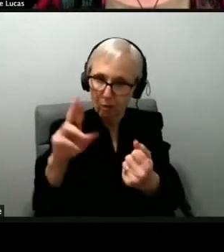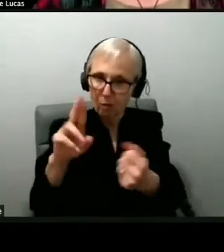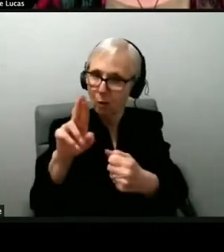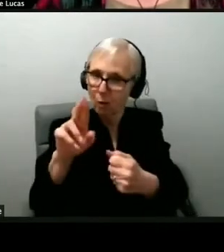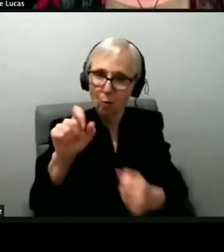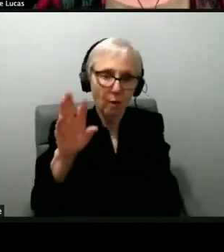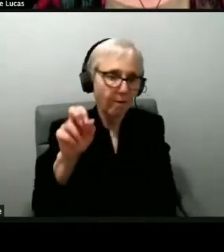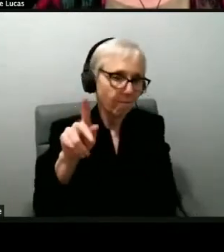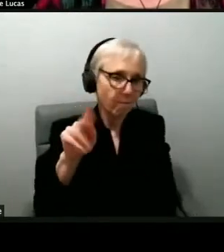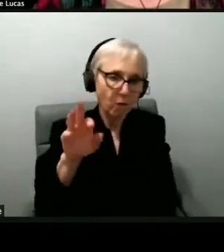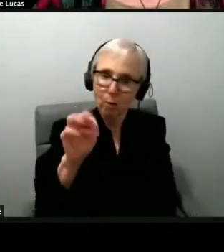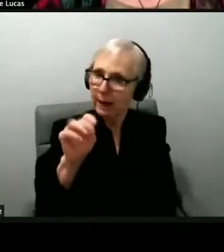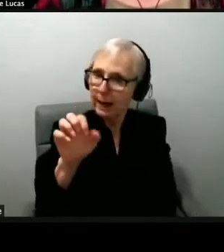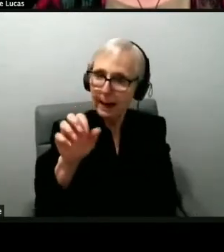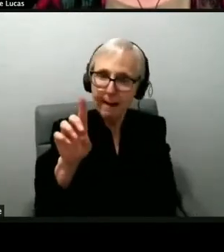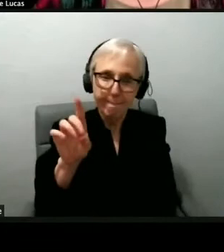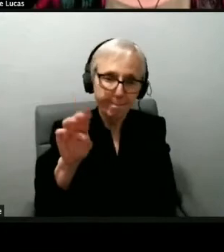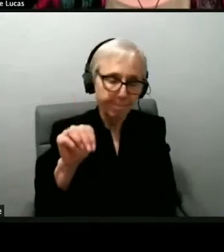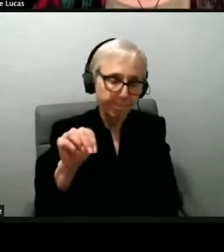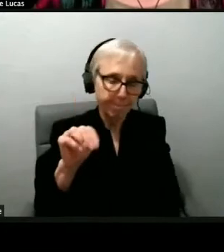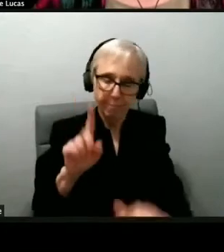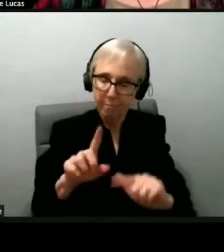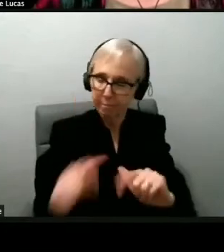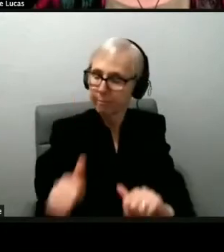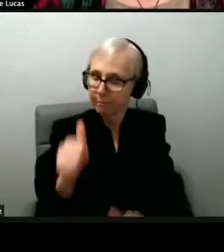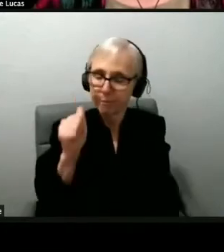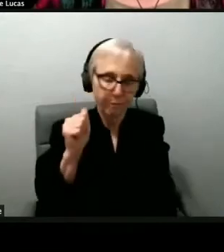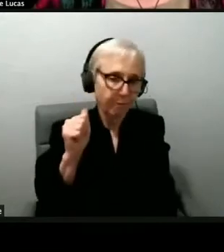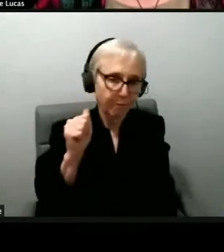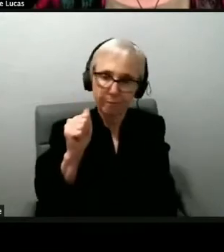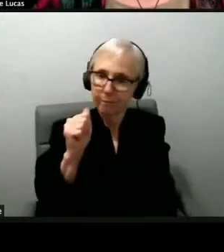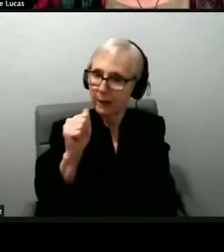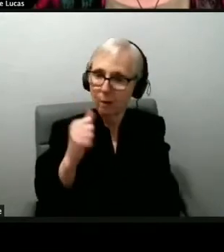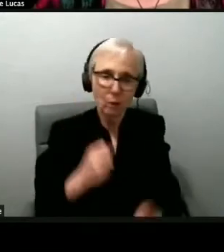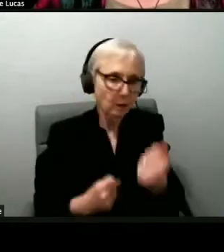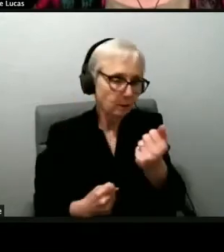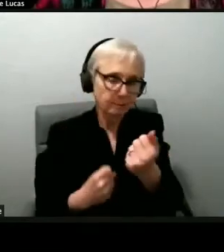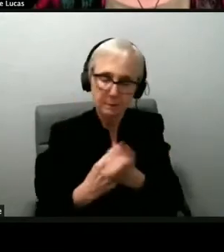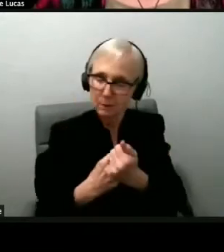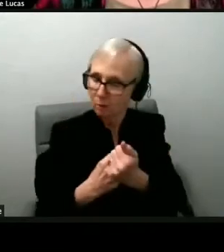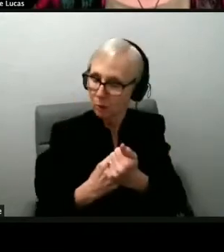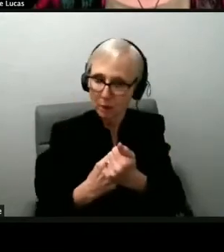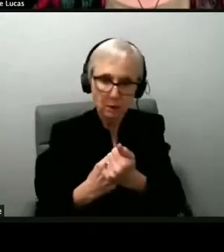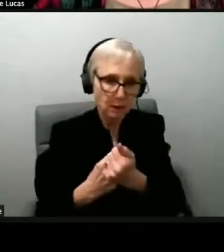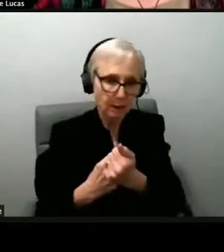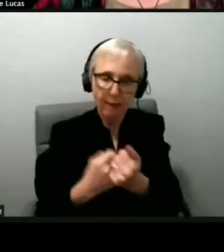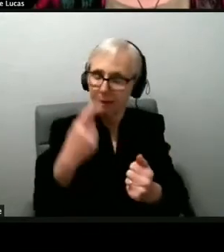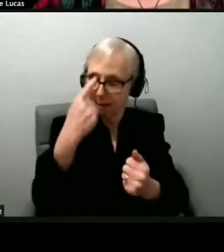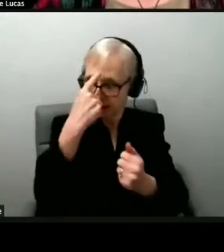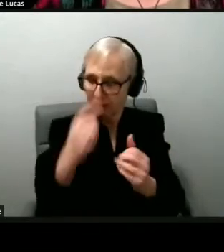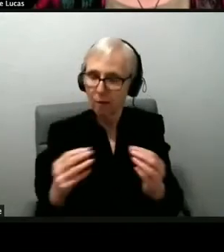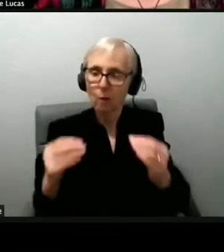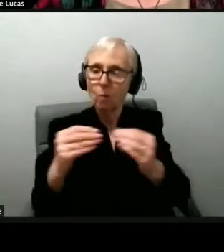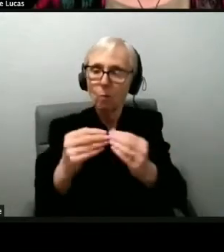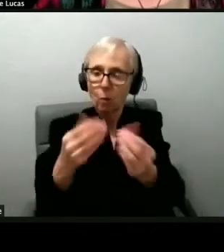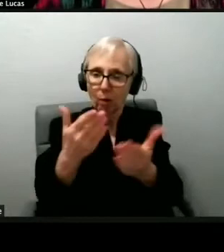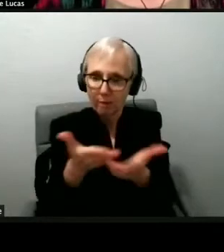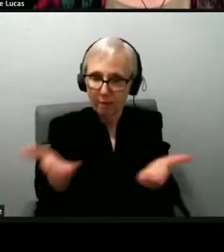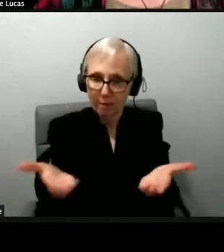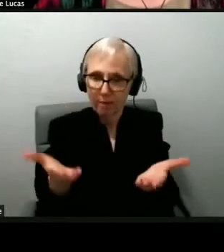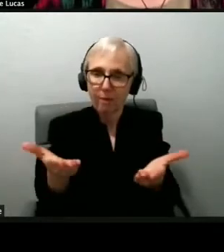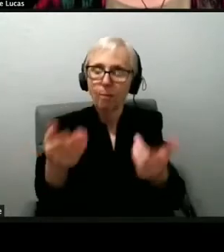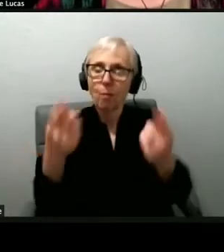I'm sorry, I cannot, I will not be in favor of it. I think there are more things that we can do,